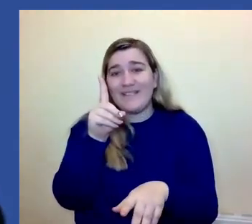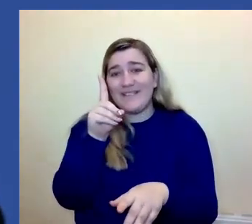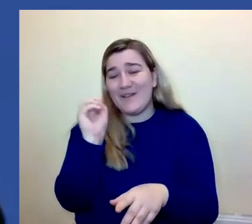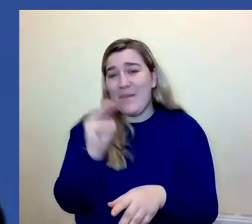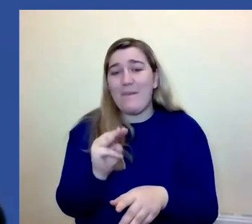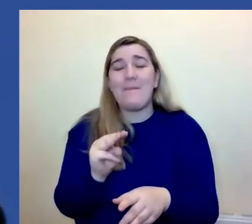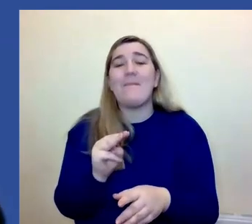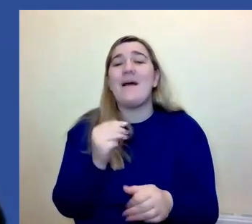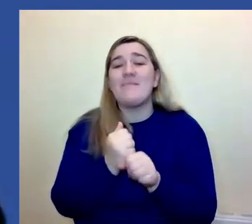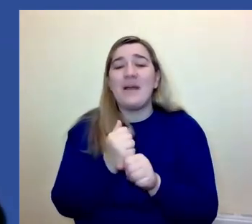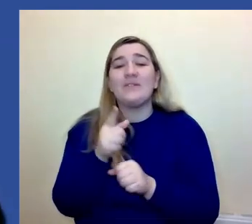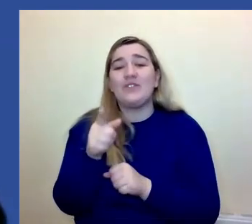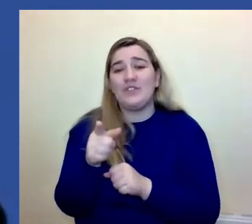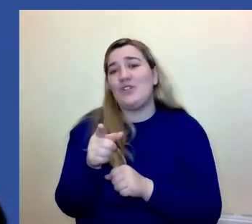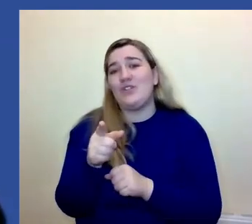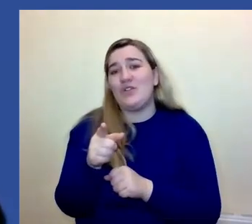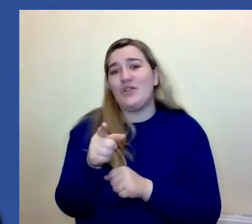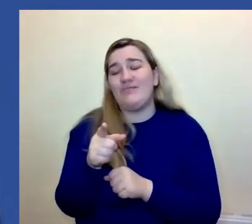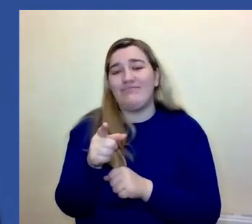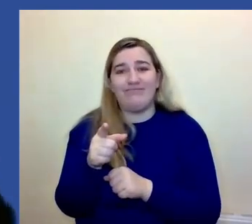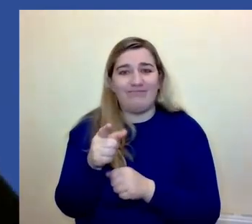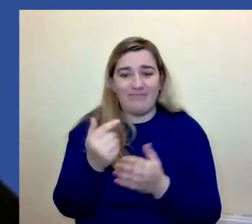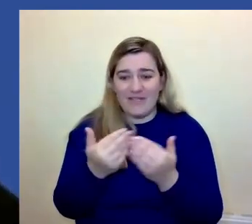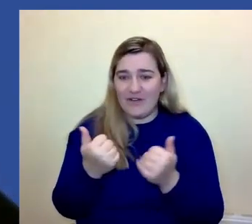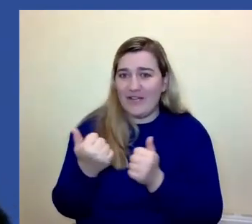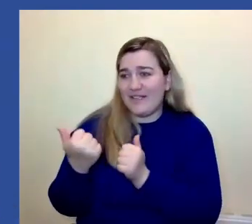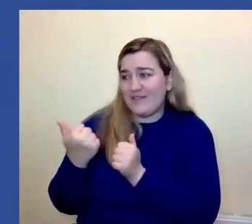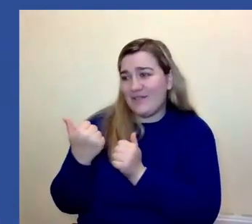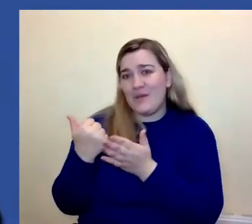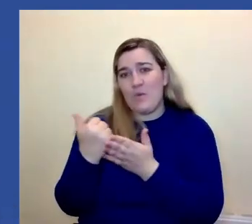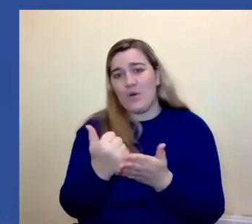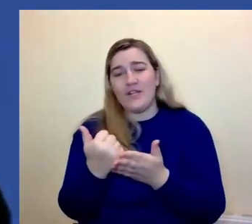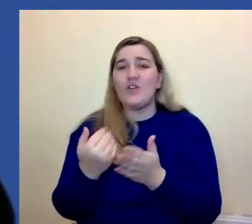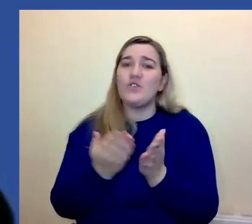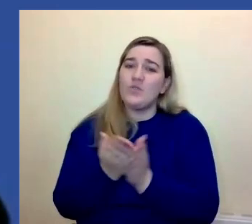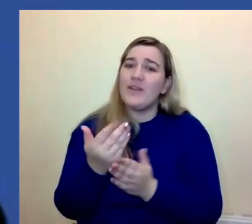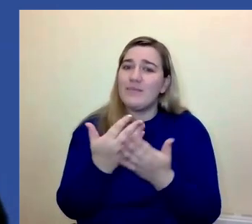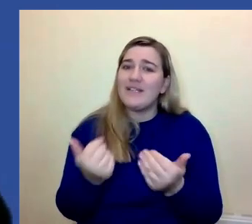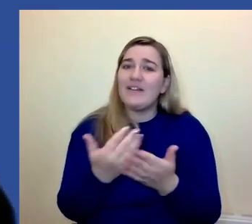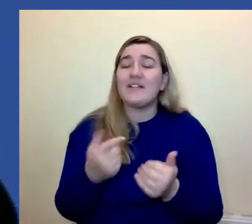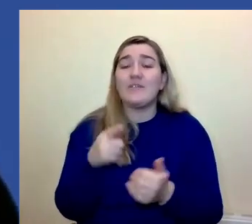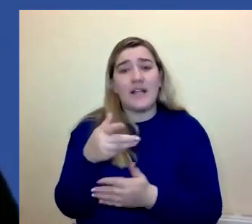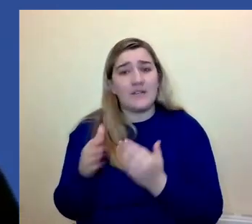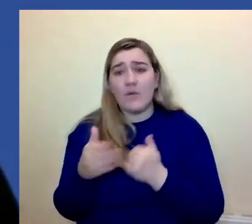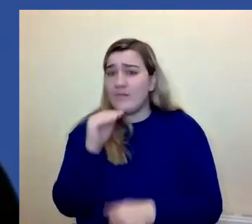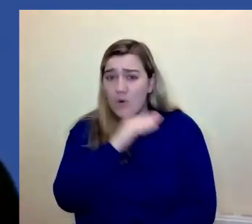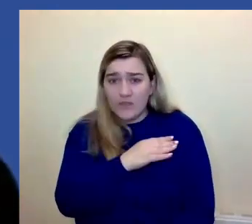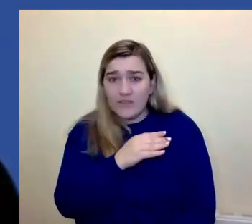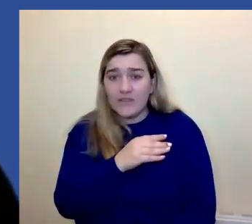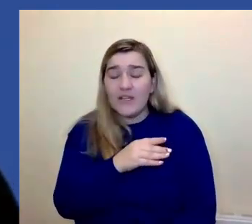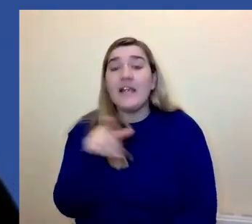given us in the development of these materials, working alongside Patria, because that's what's important about all of this, is that it